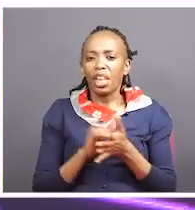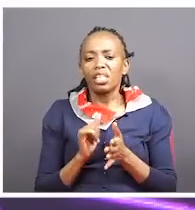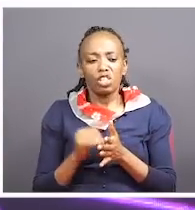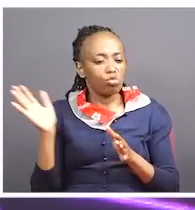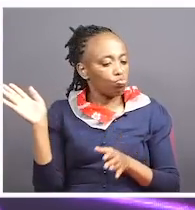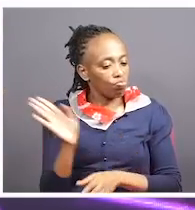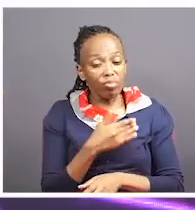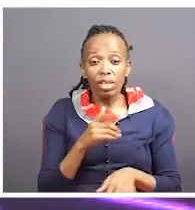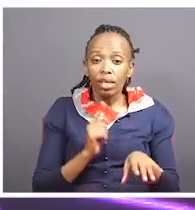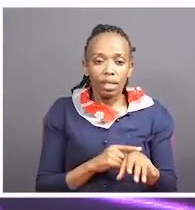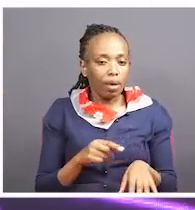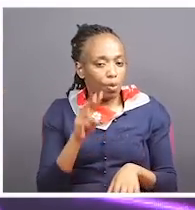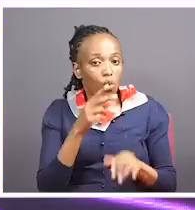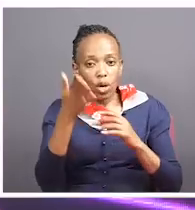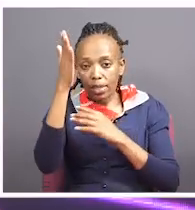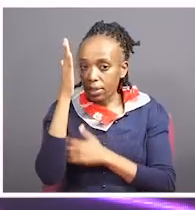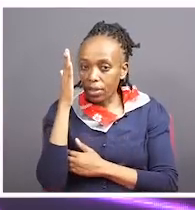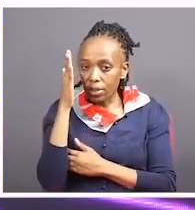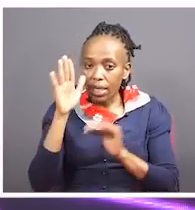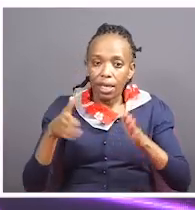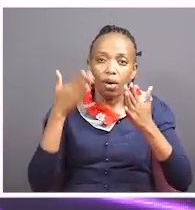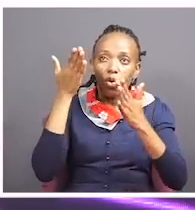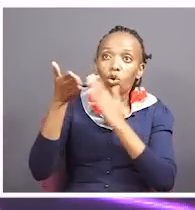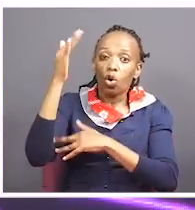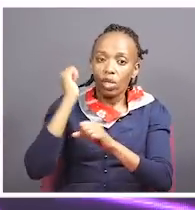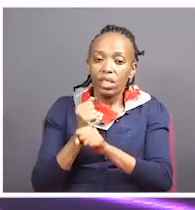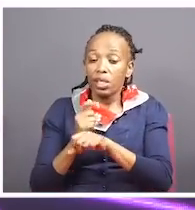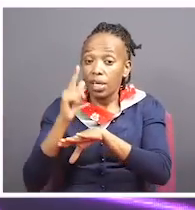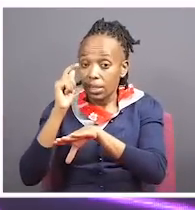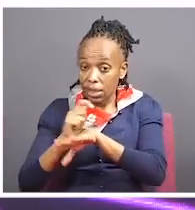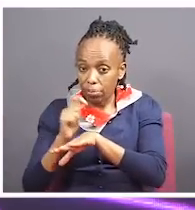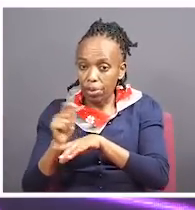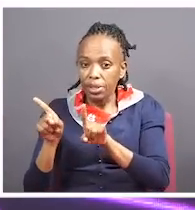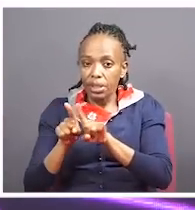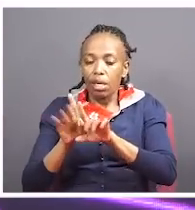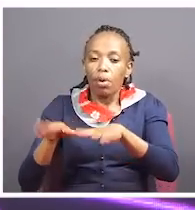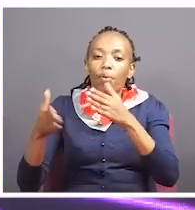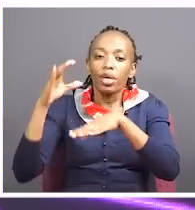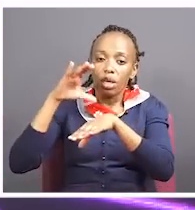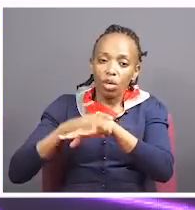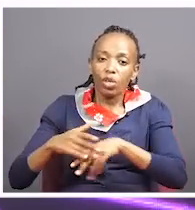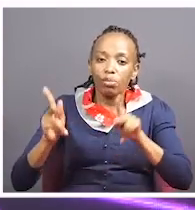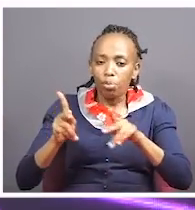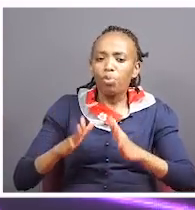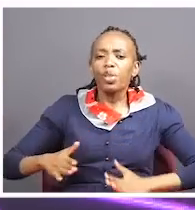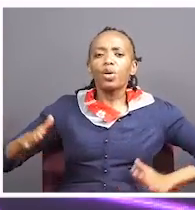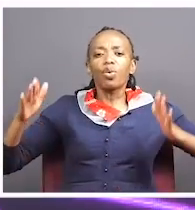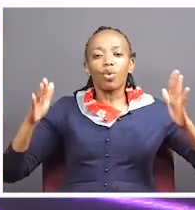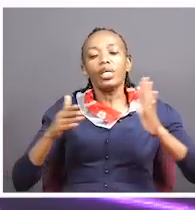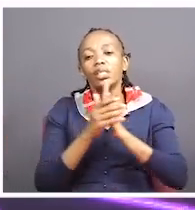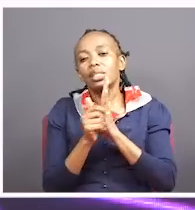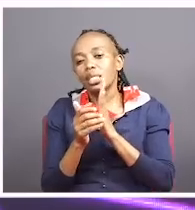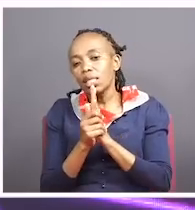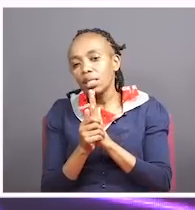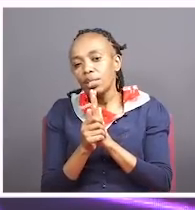class nonsense. When you look at God and how he did the temple and how he got people with great skill